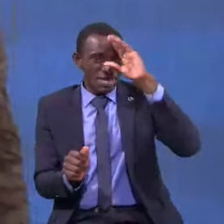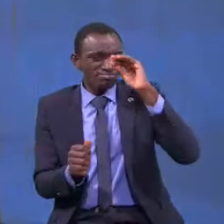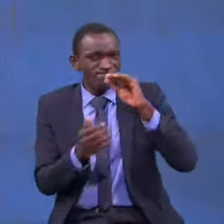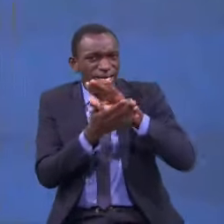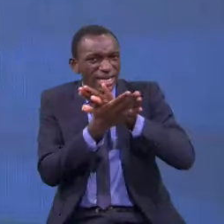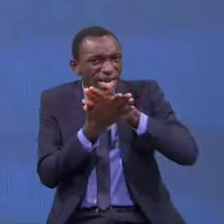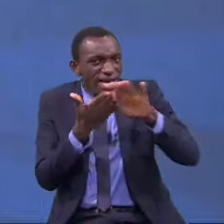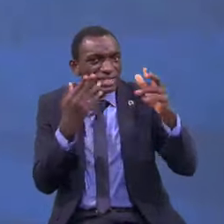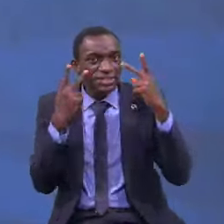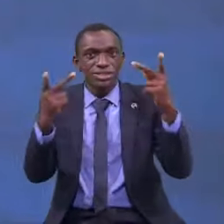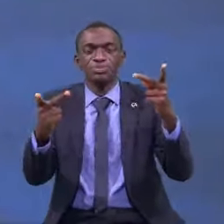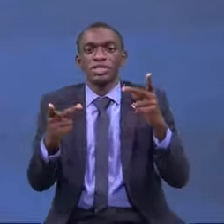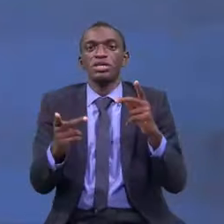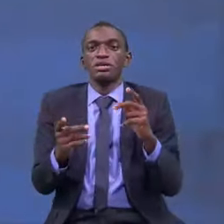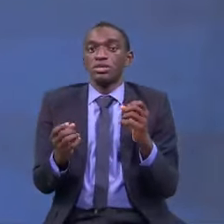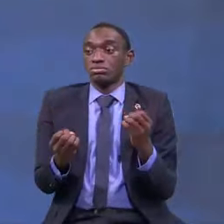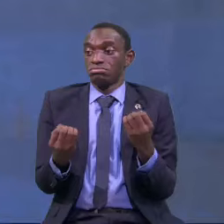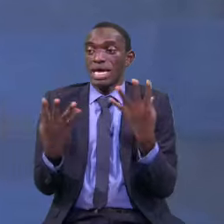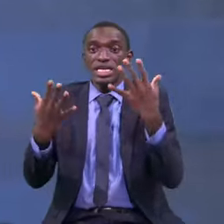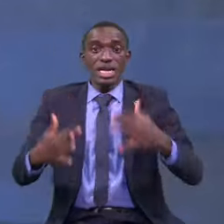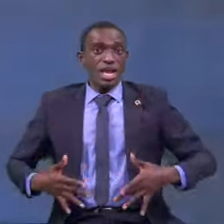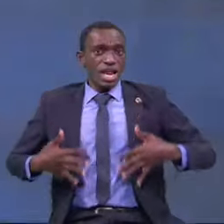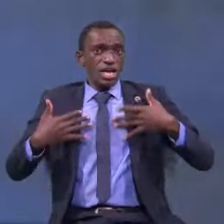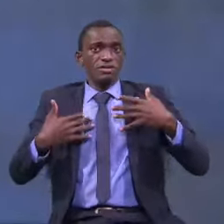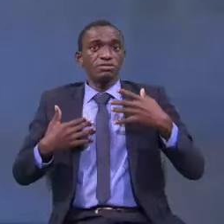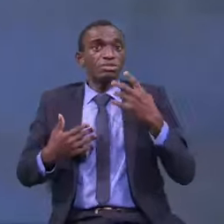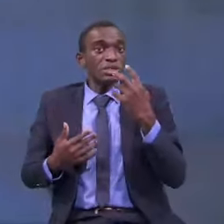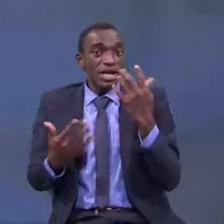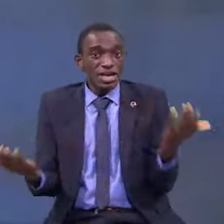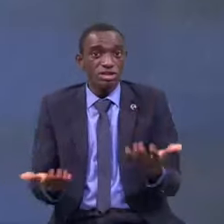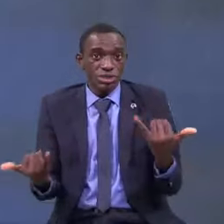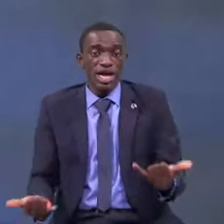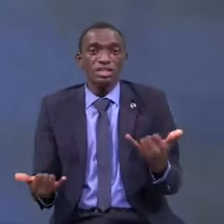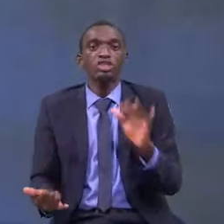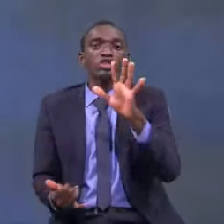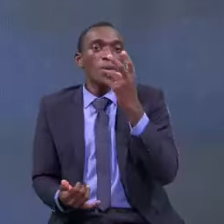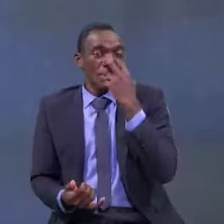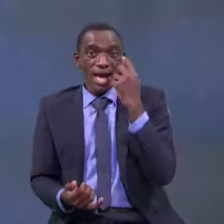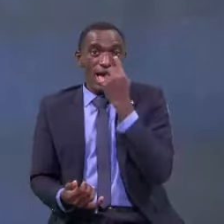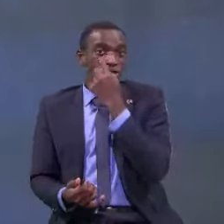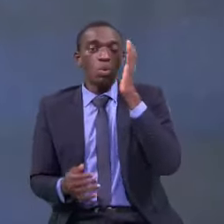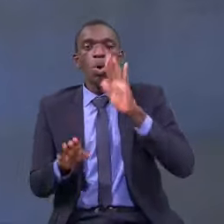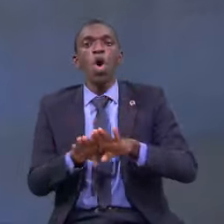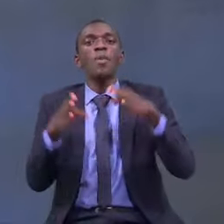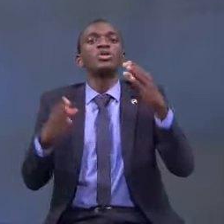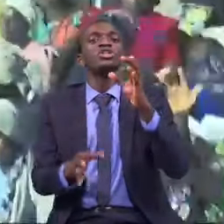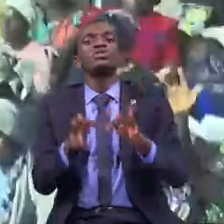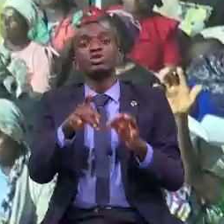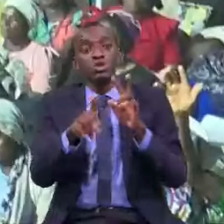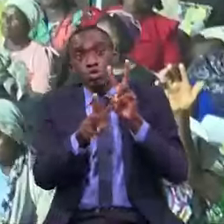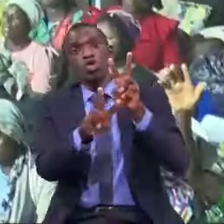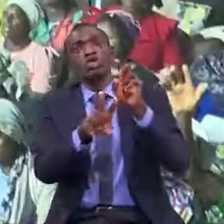That lot of light said tonight, your blind eyes will open, you look up, you'll see everything clearly.